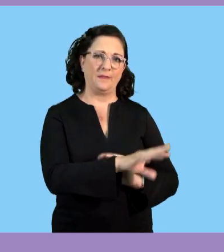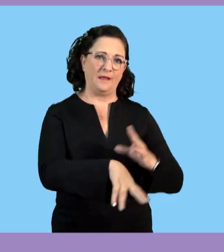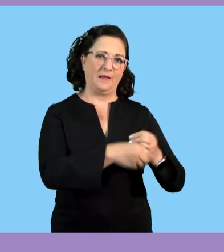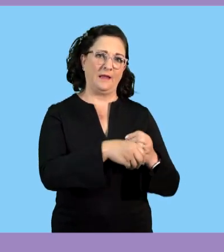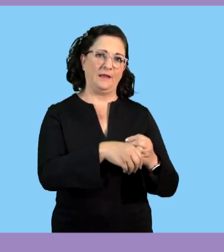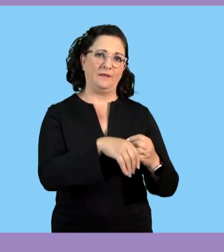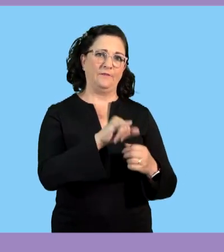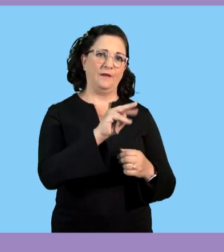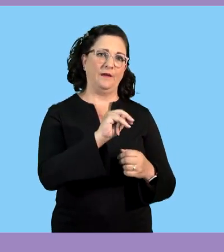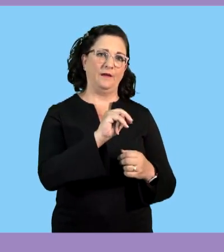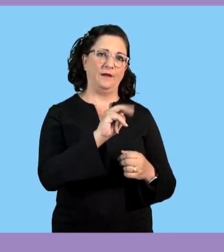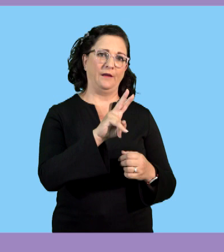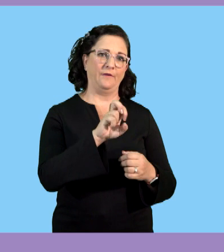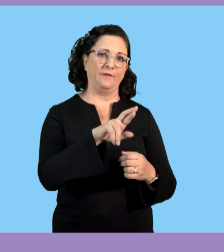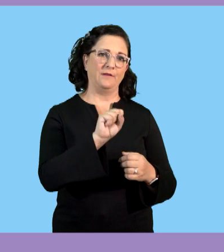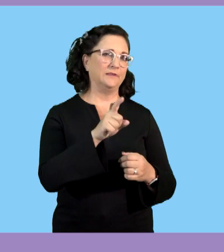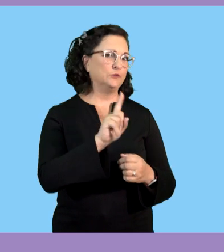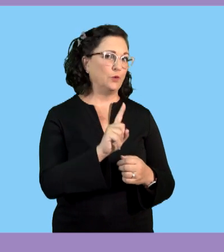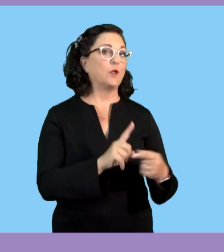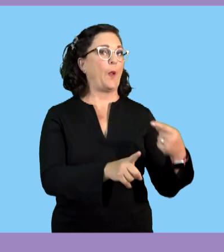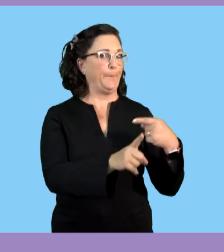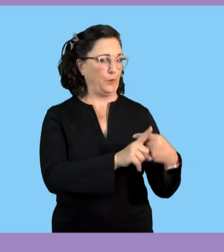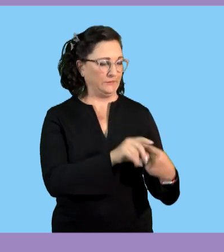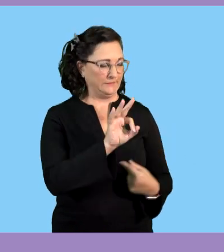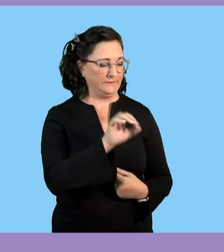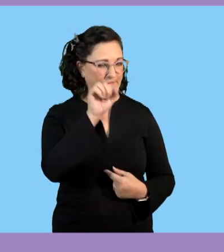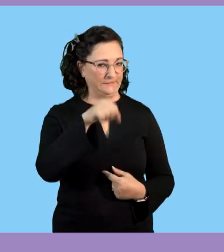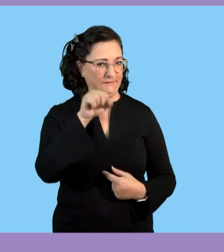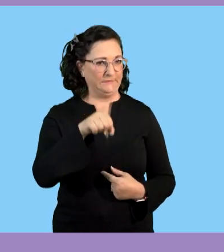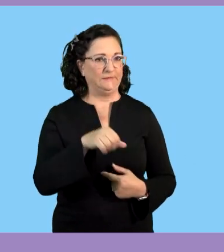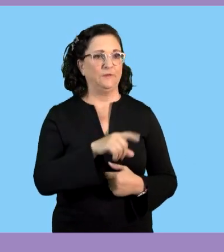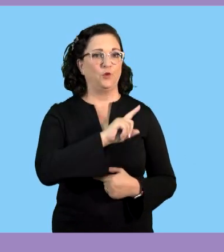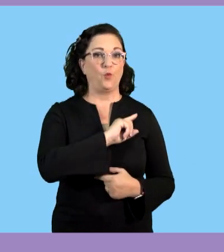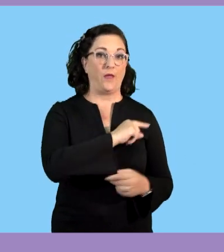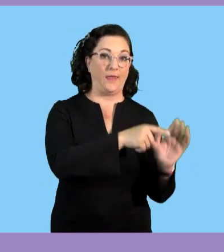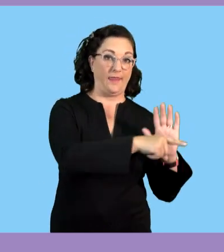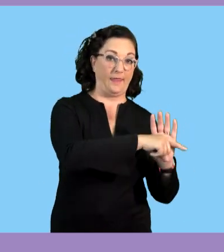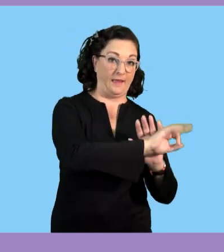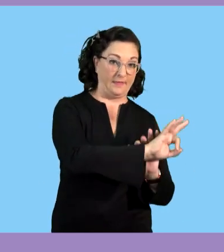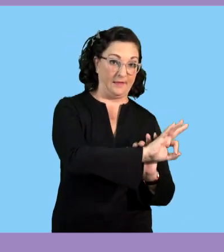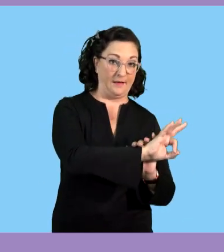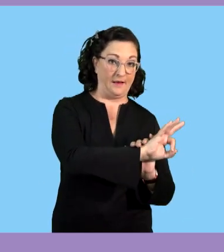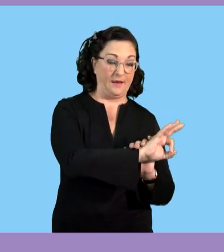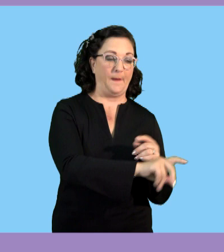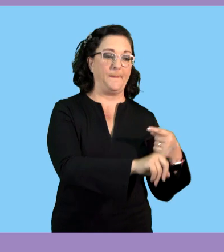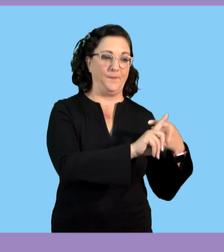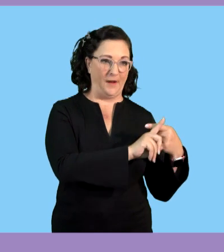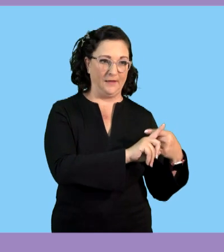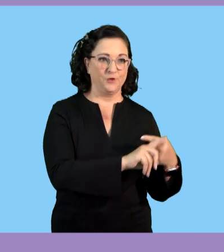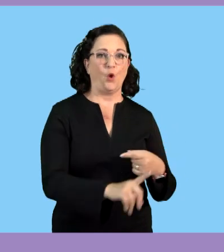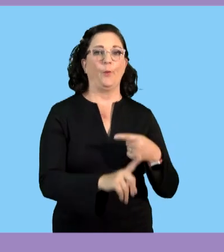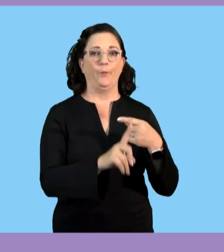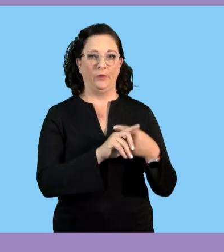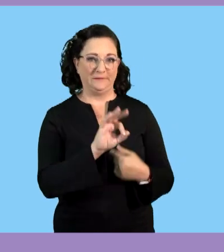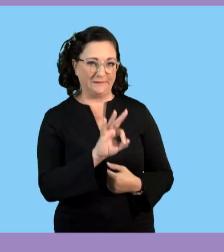3? Yes, that is a positive 3 because a negative 3 plus a positive 3 will give us 0 as the